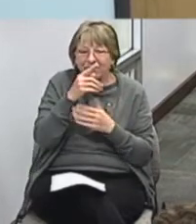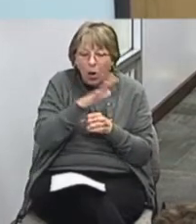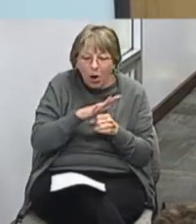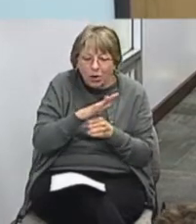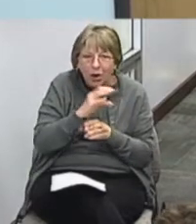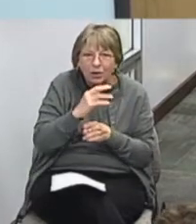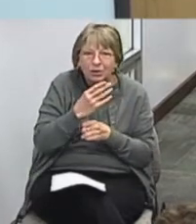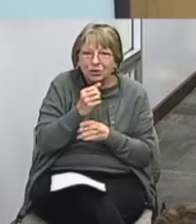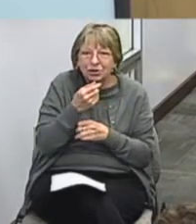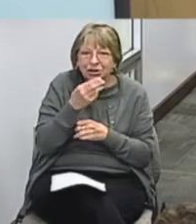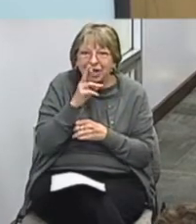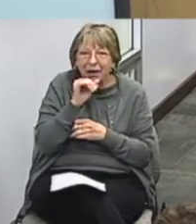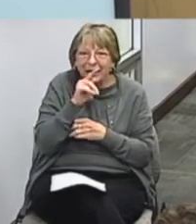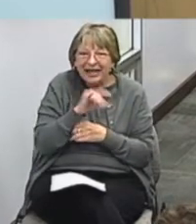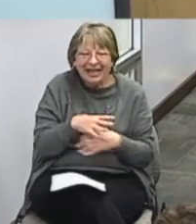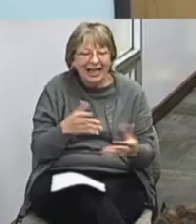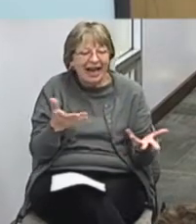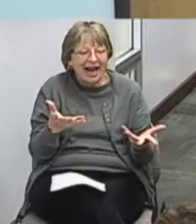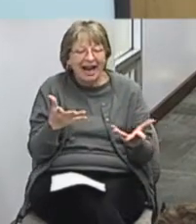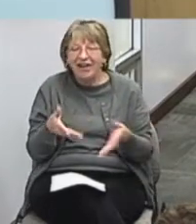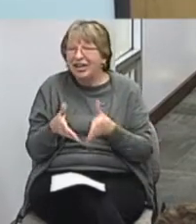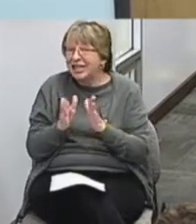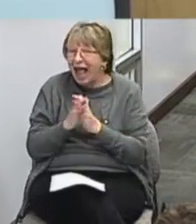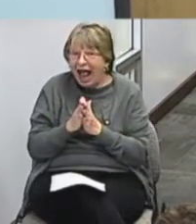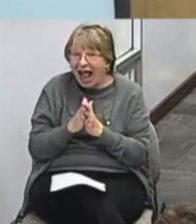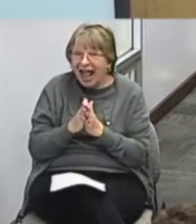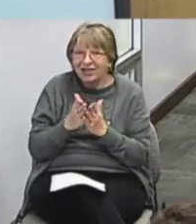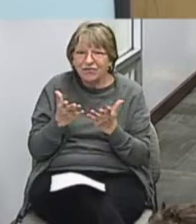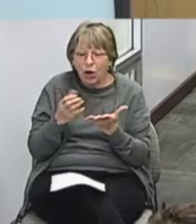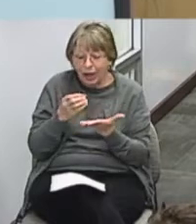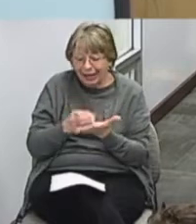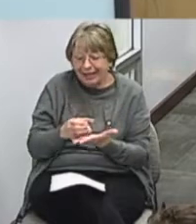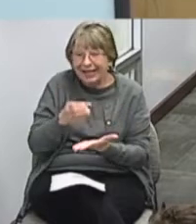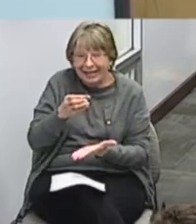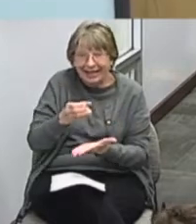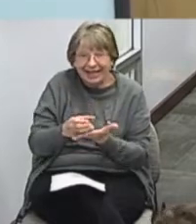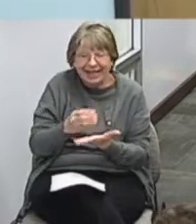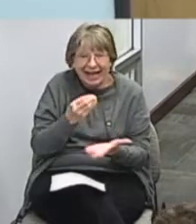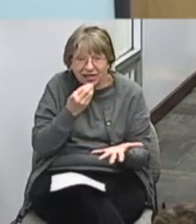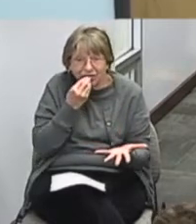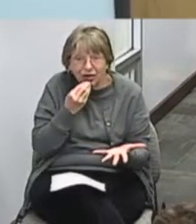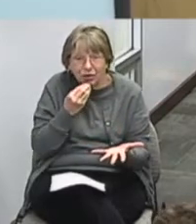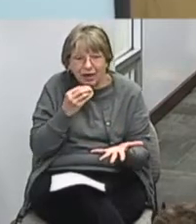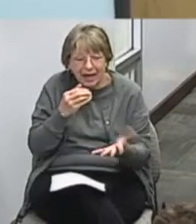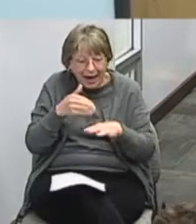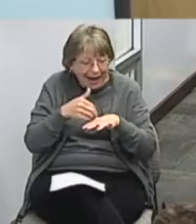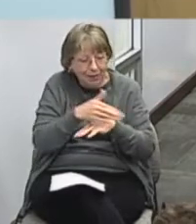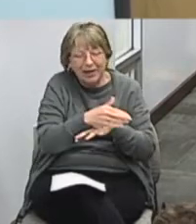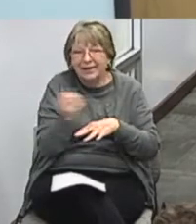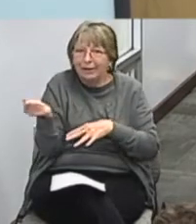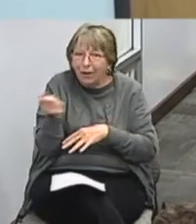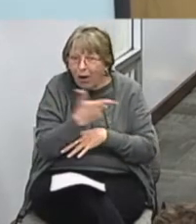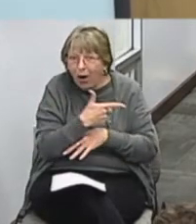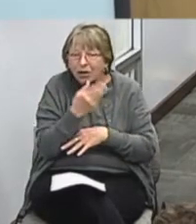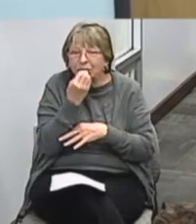for small donations or cans of food, which we all sent to the food bank here in